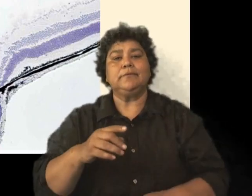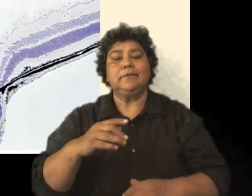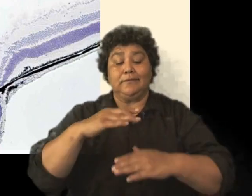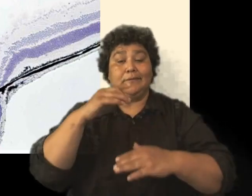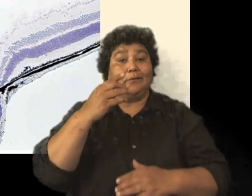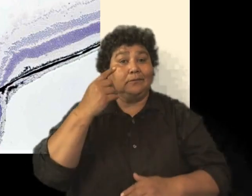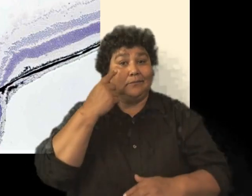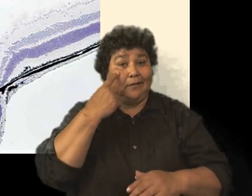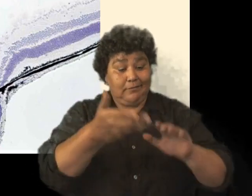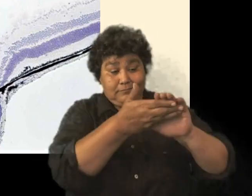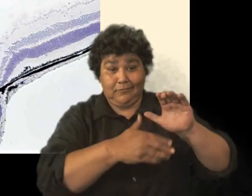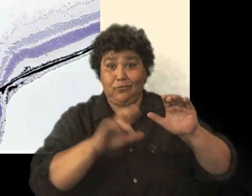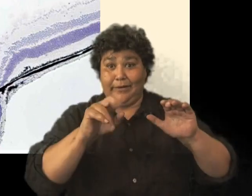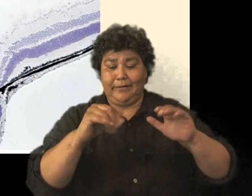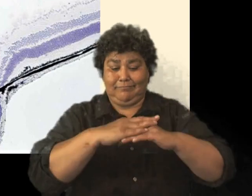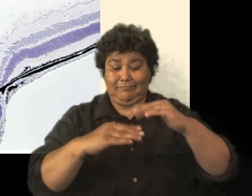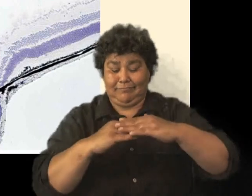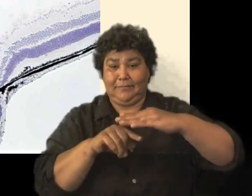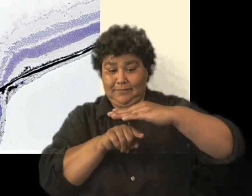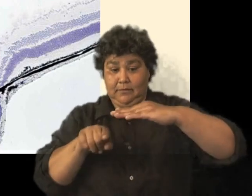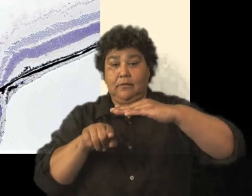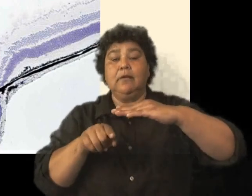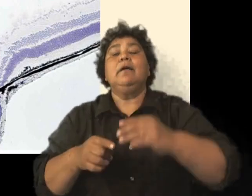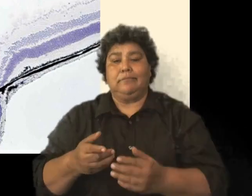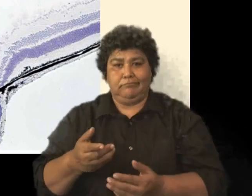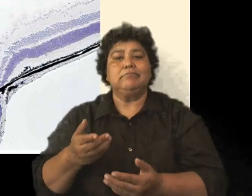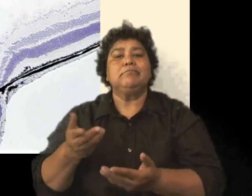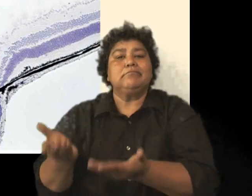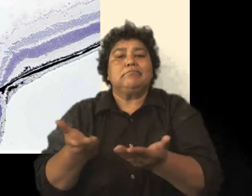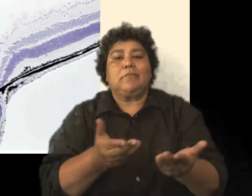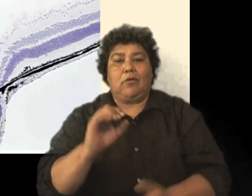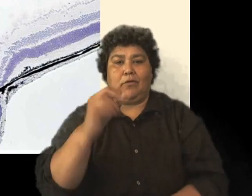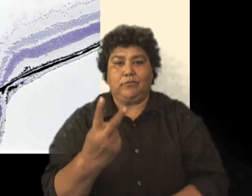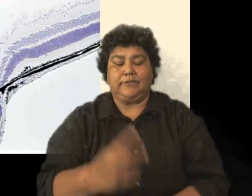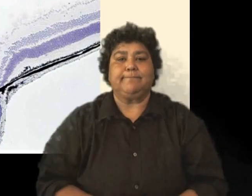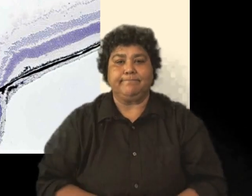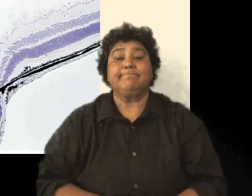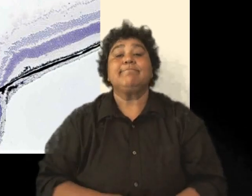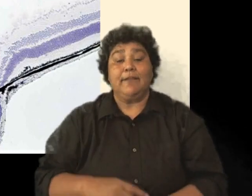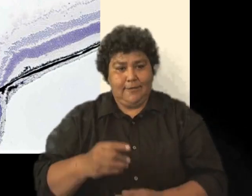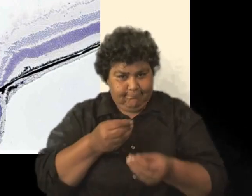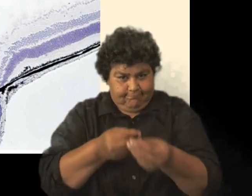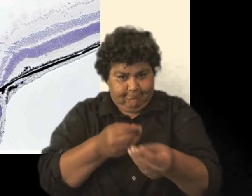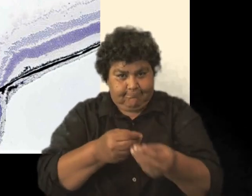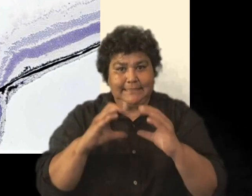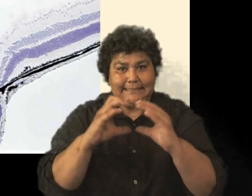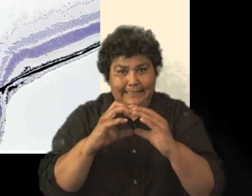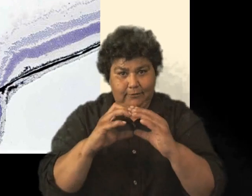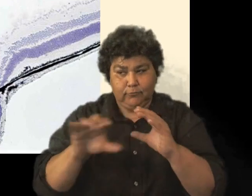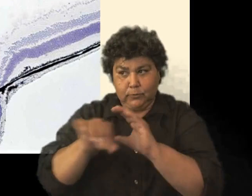under the retina, and the amount of oxygen that's delivered is matched to the amount that is consumed by the